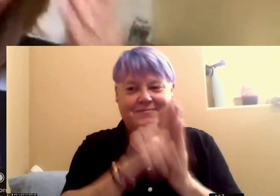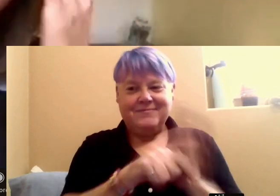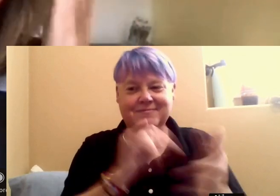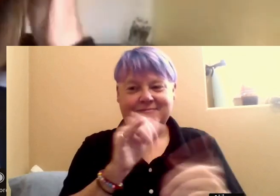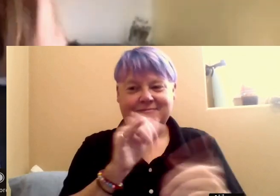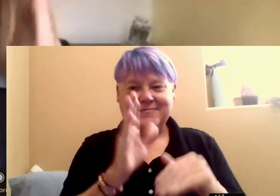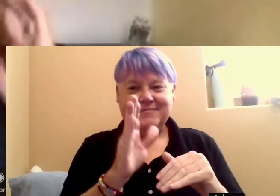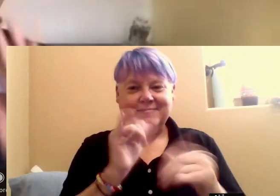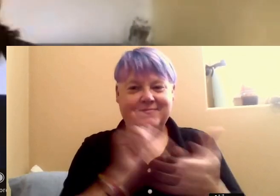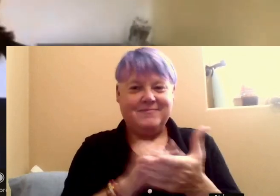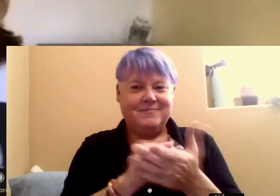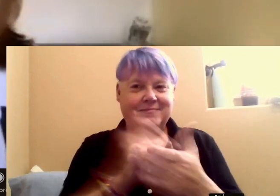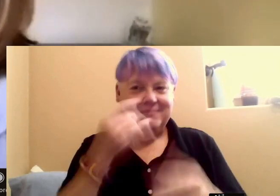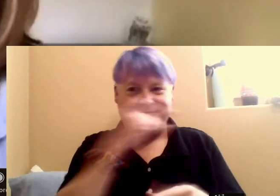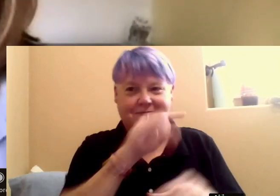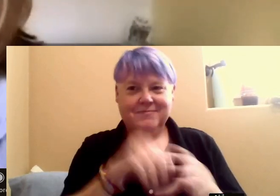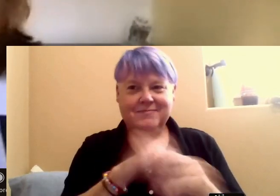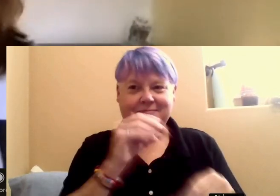out of the house, and